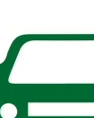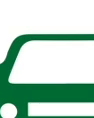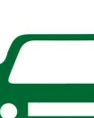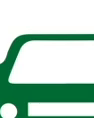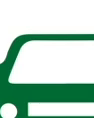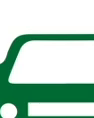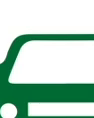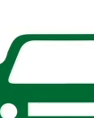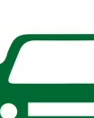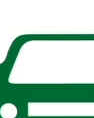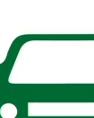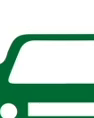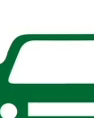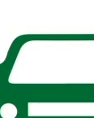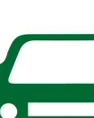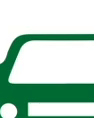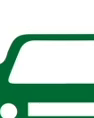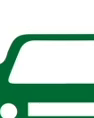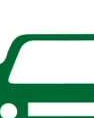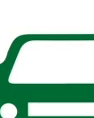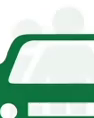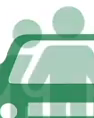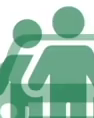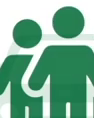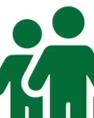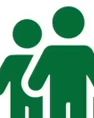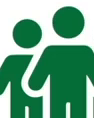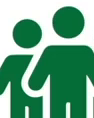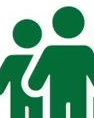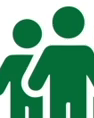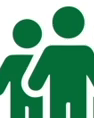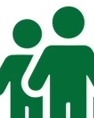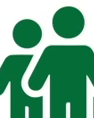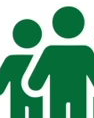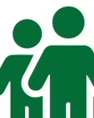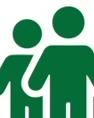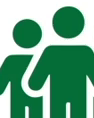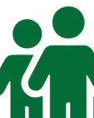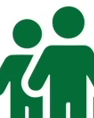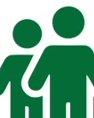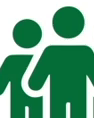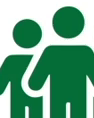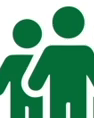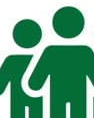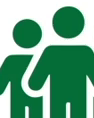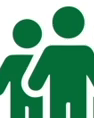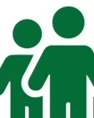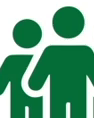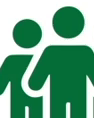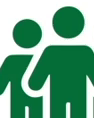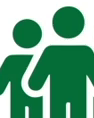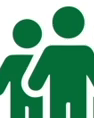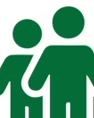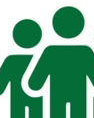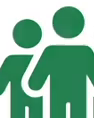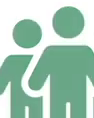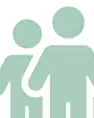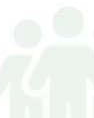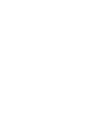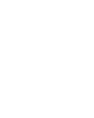Scott Moe. Joining us on the line from Saskatoon is SHA CEO Scott Livingstone. This is a 2-minute warning.